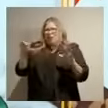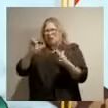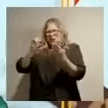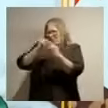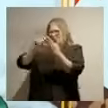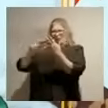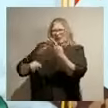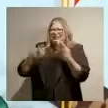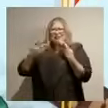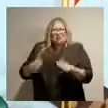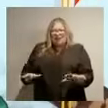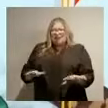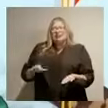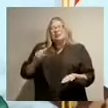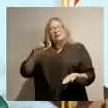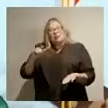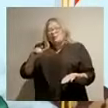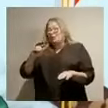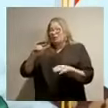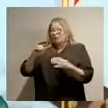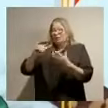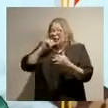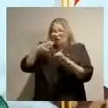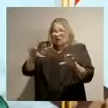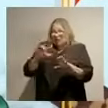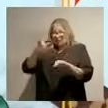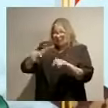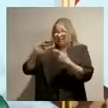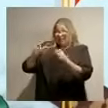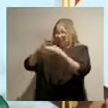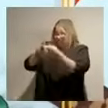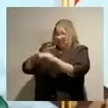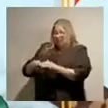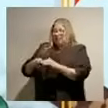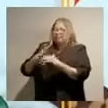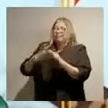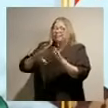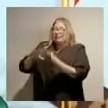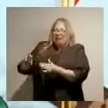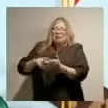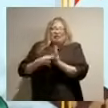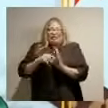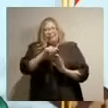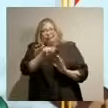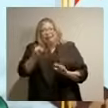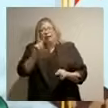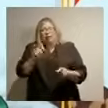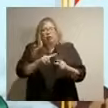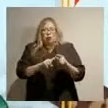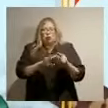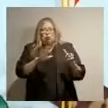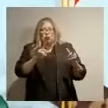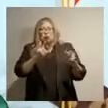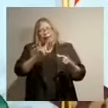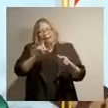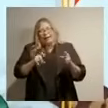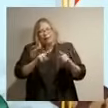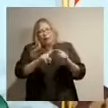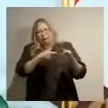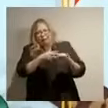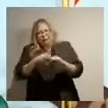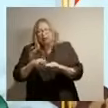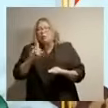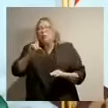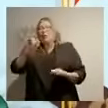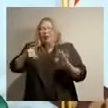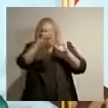are the things that, in the absence of those other things, that, you know, are difficult to do. And so triggers provide that pathway. And those